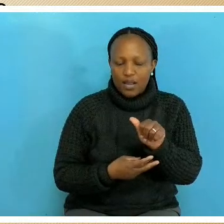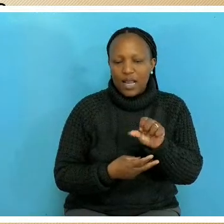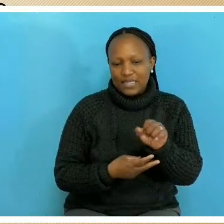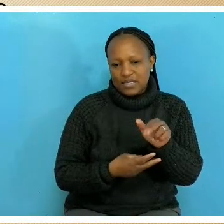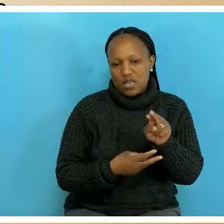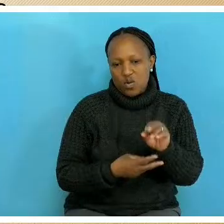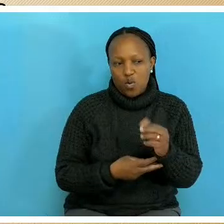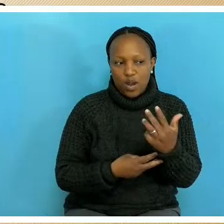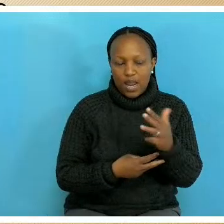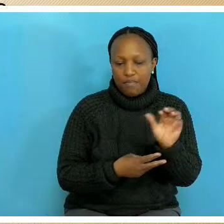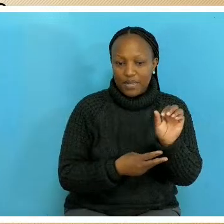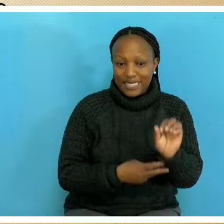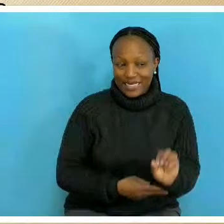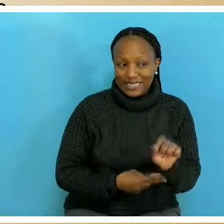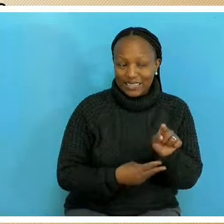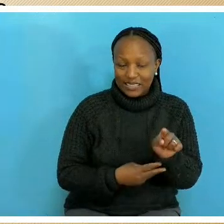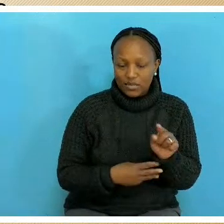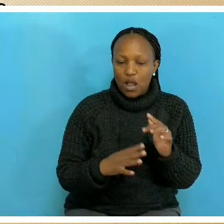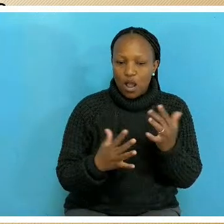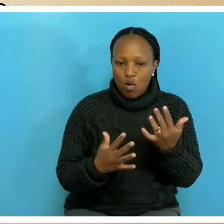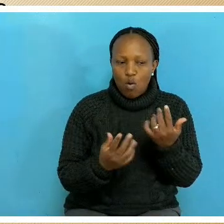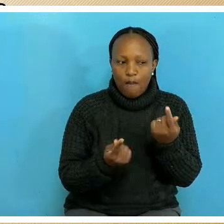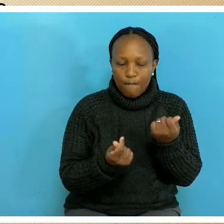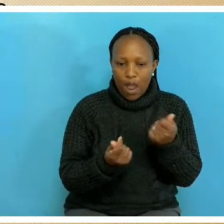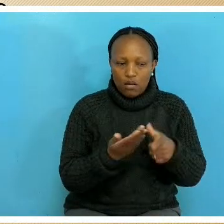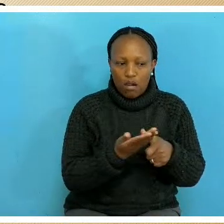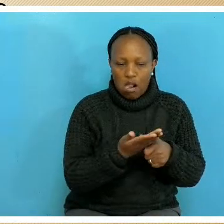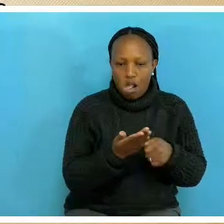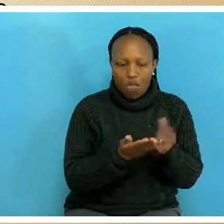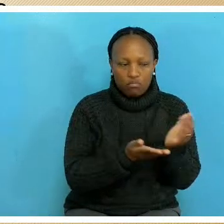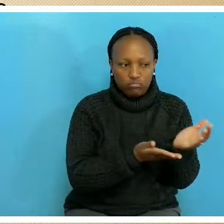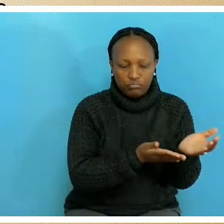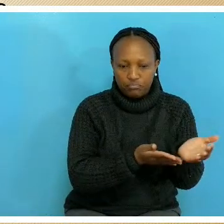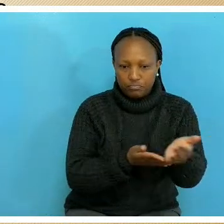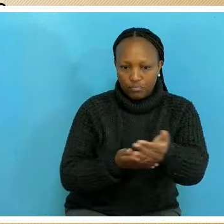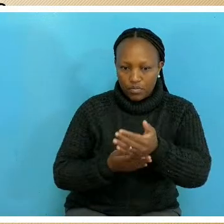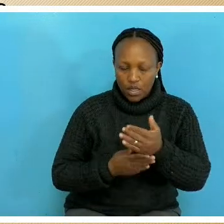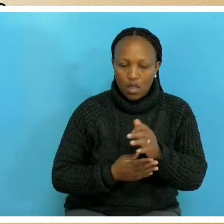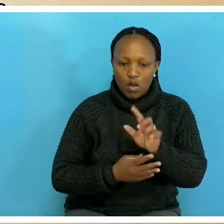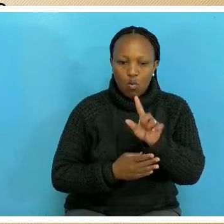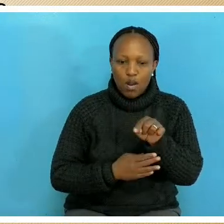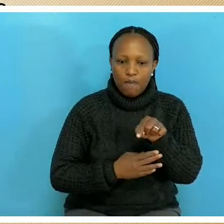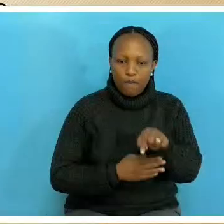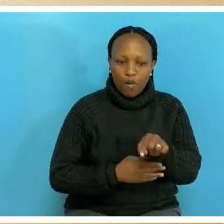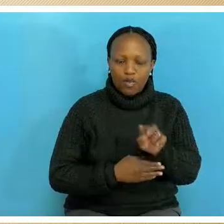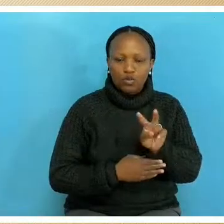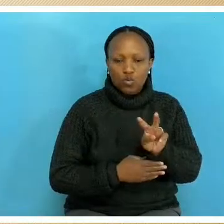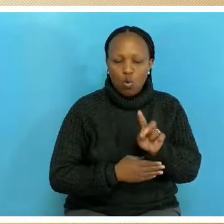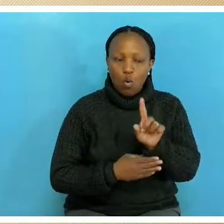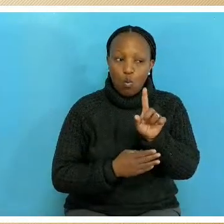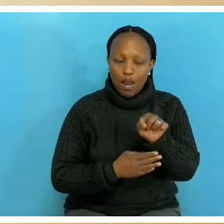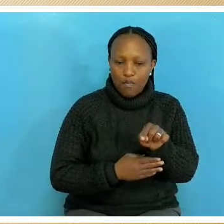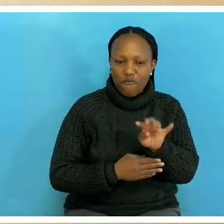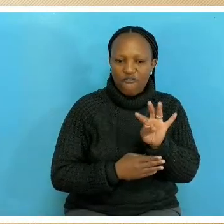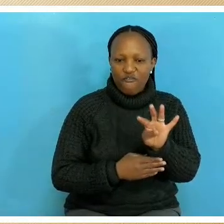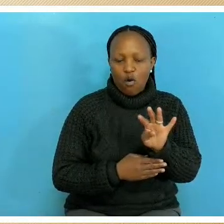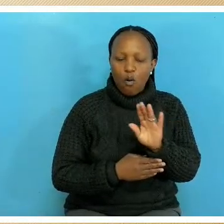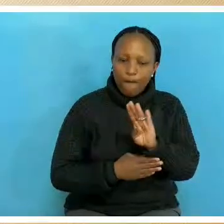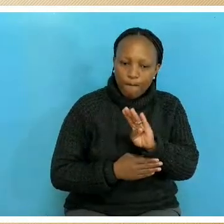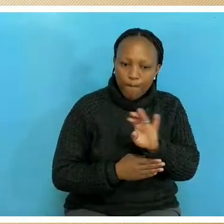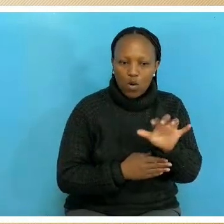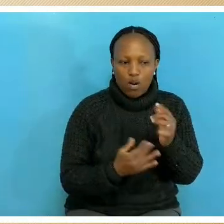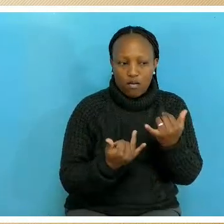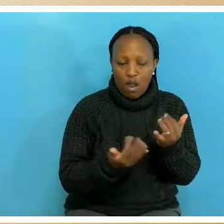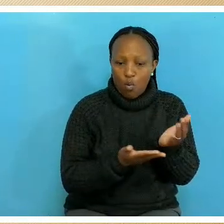bingos 12%, and that's how we raise the 1.2 and what we've budgeted 1.4 billion. And